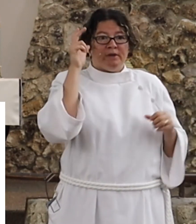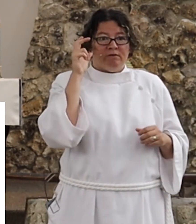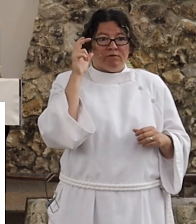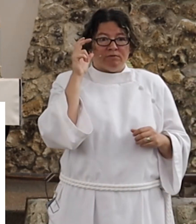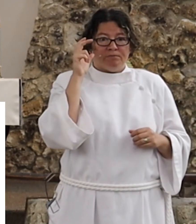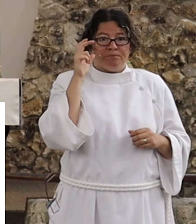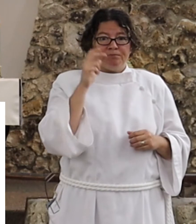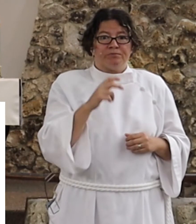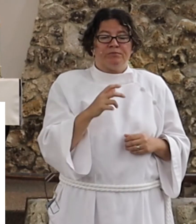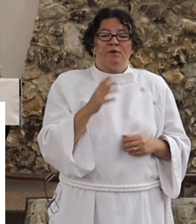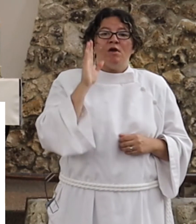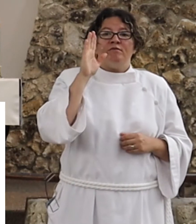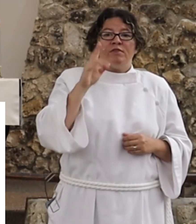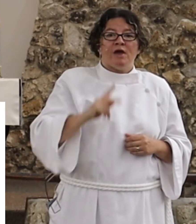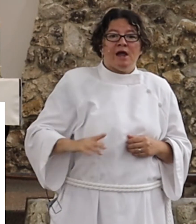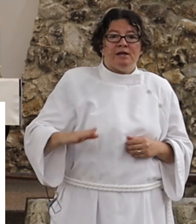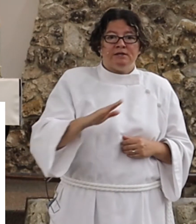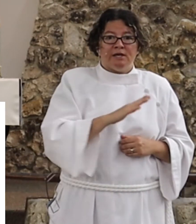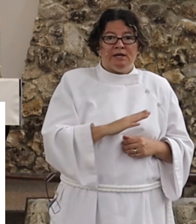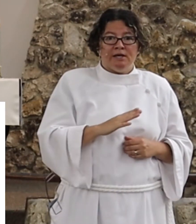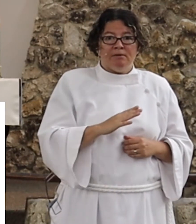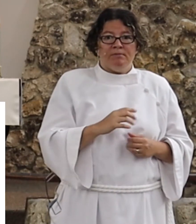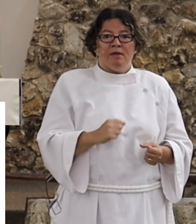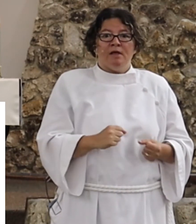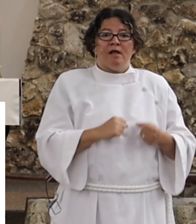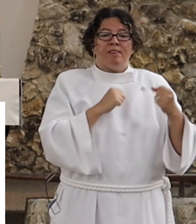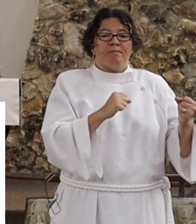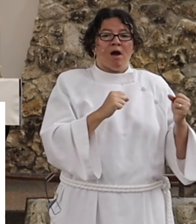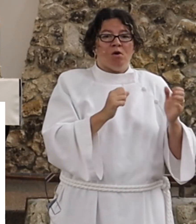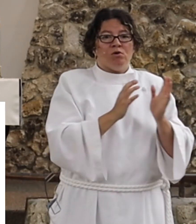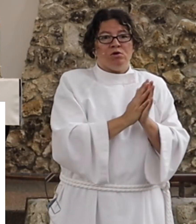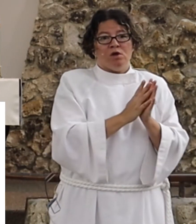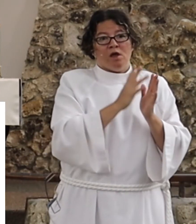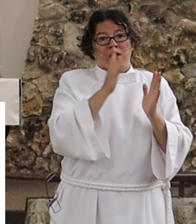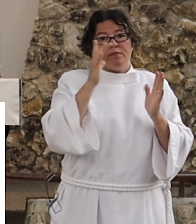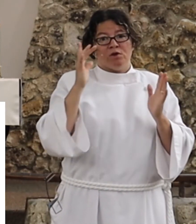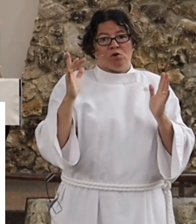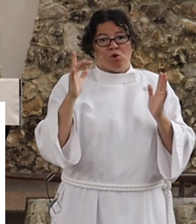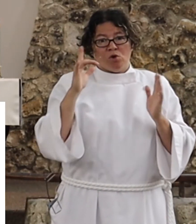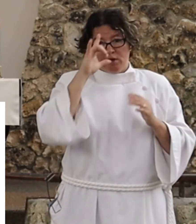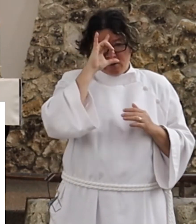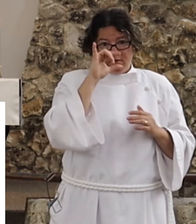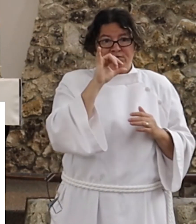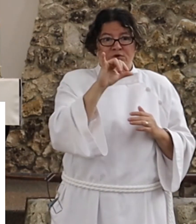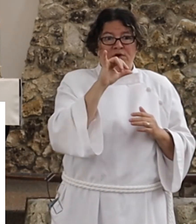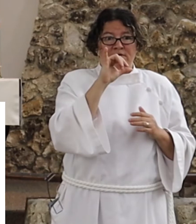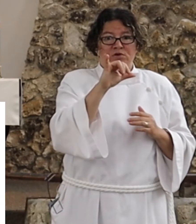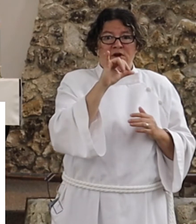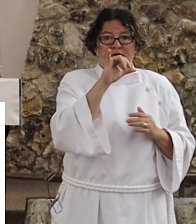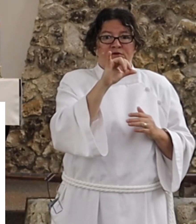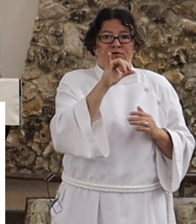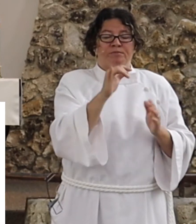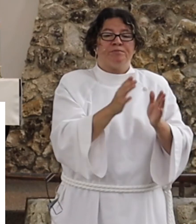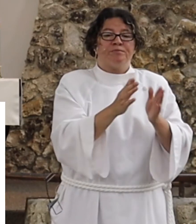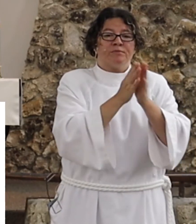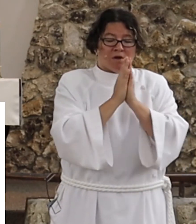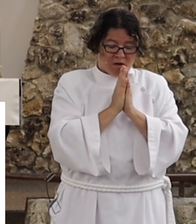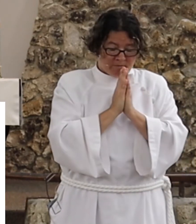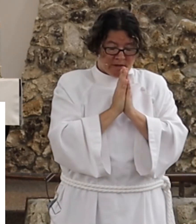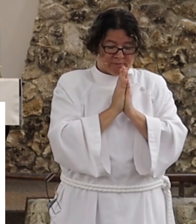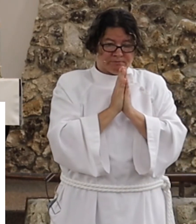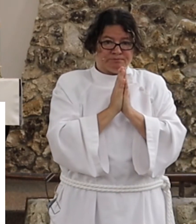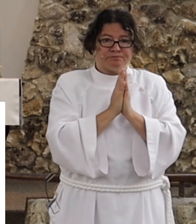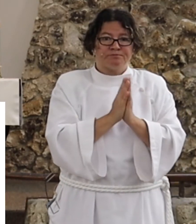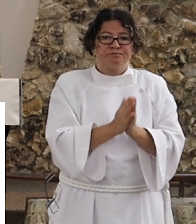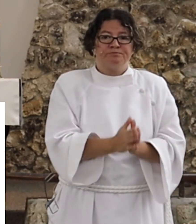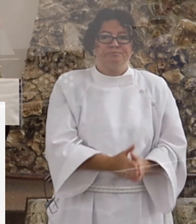from evil. For thine is the kingdom, and the power, and the glory, forever and ever.